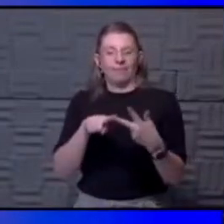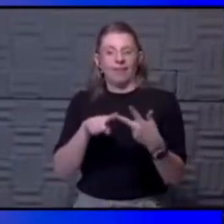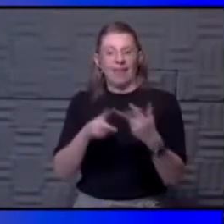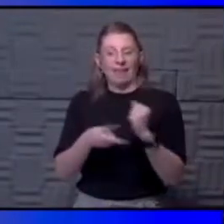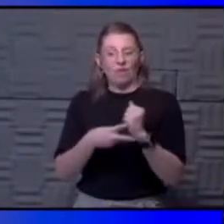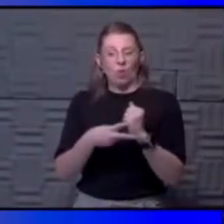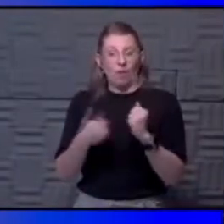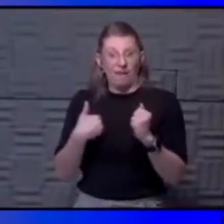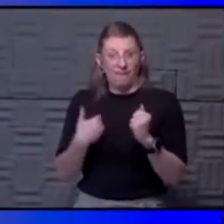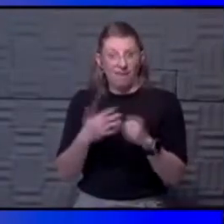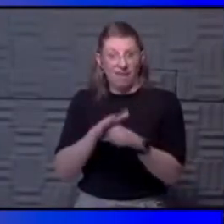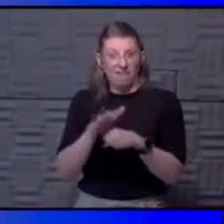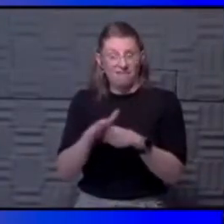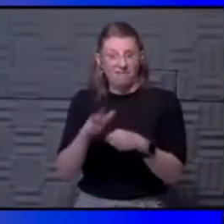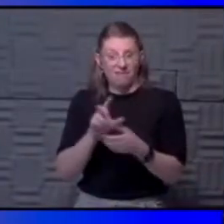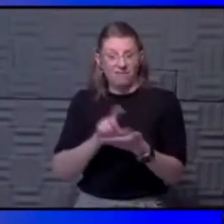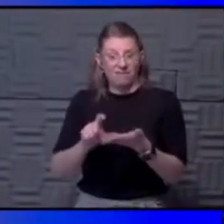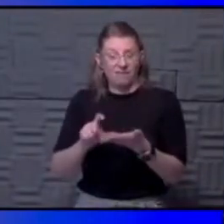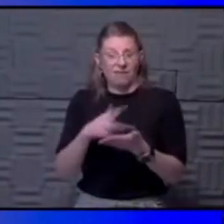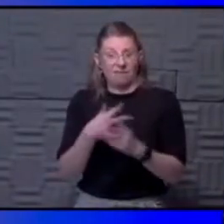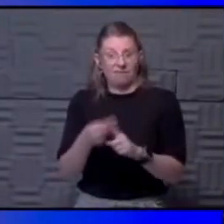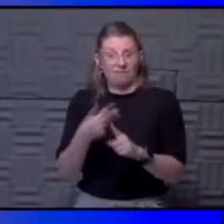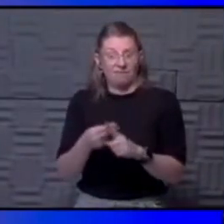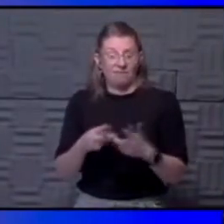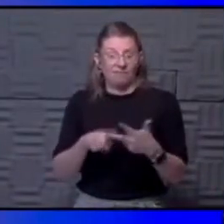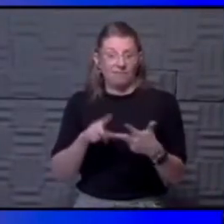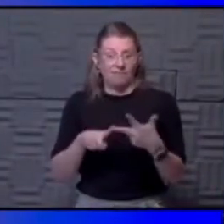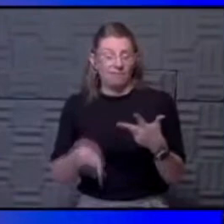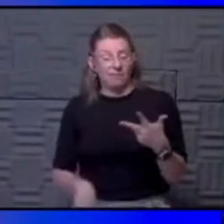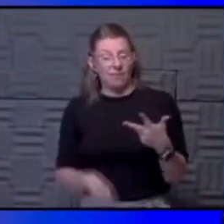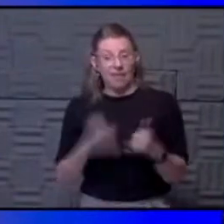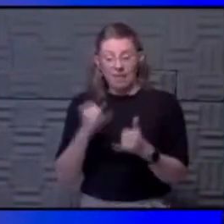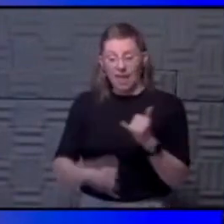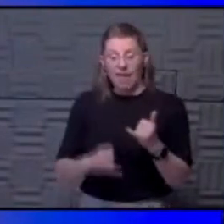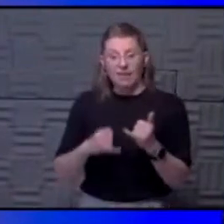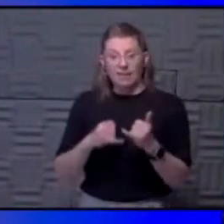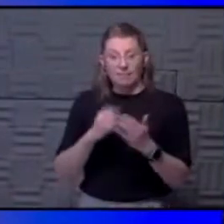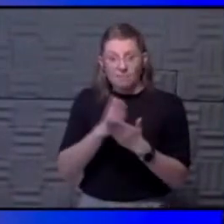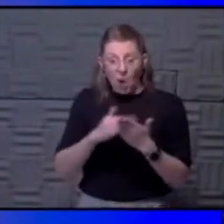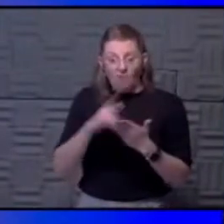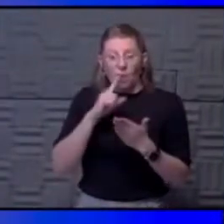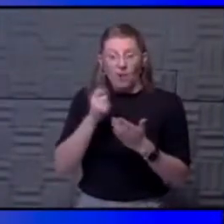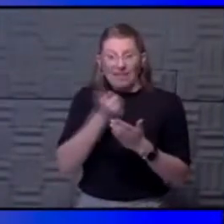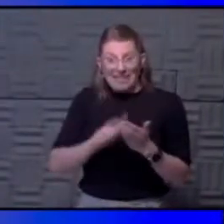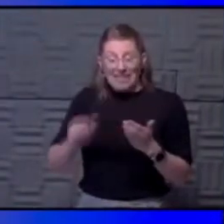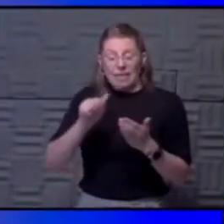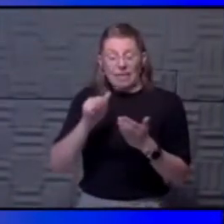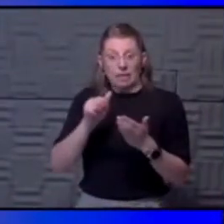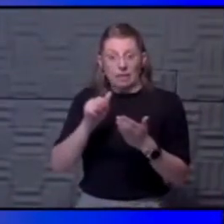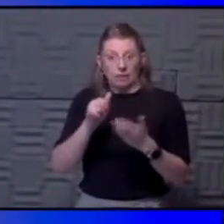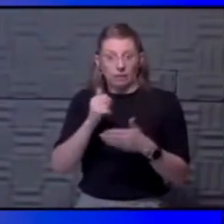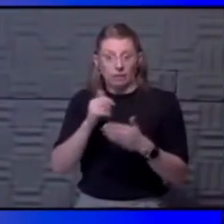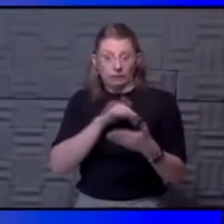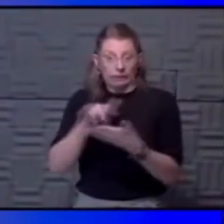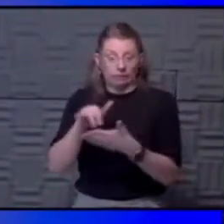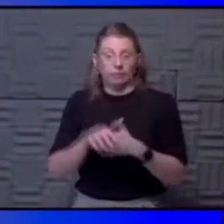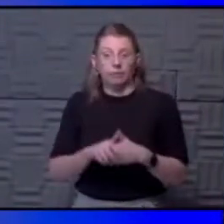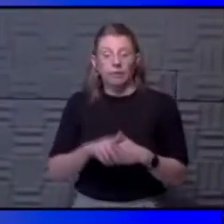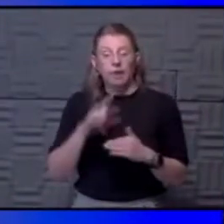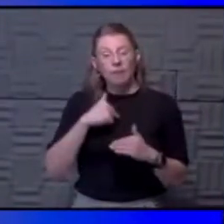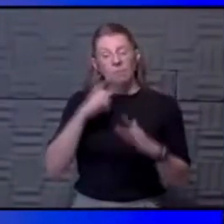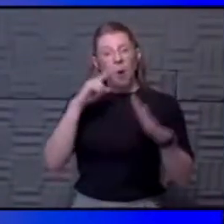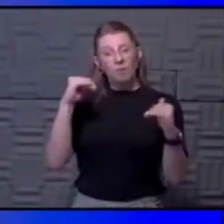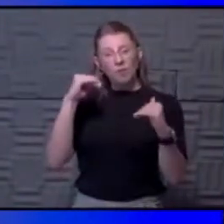inventory, because that will be in probably the last phase of any plan. And so all of those things have to line up. And I'm hopeful, like any of the